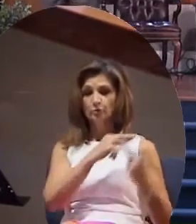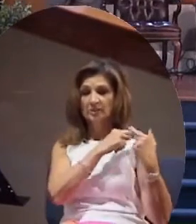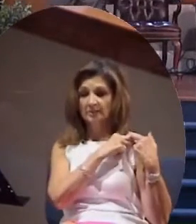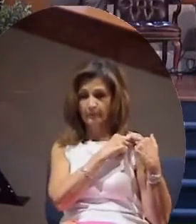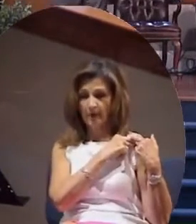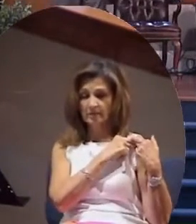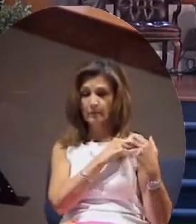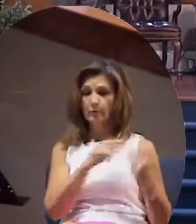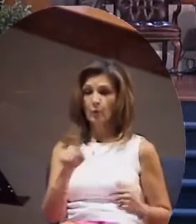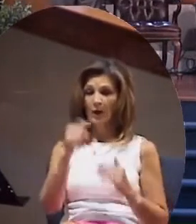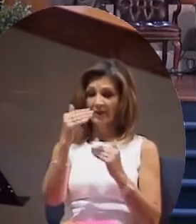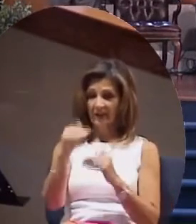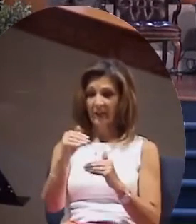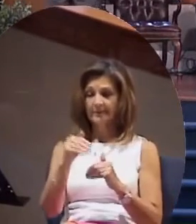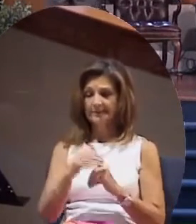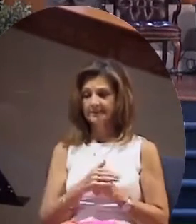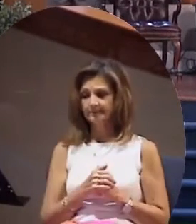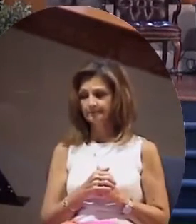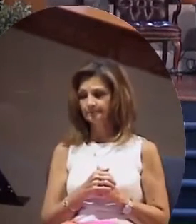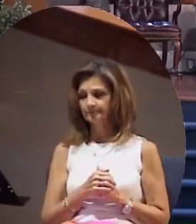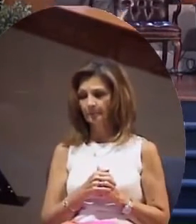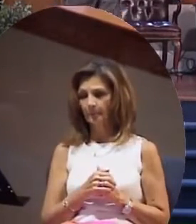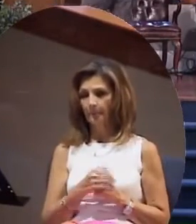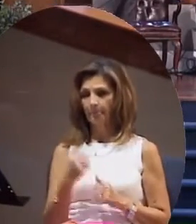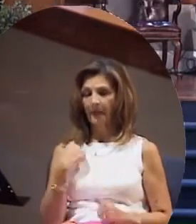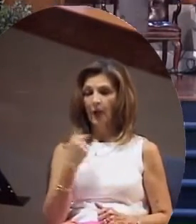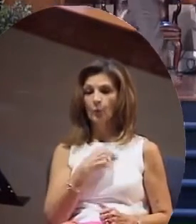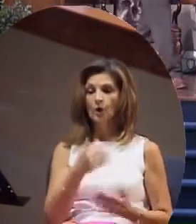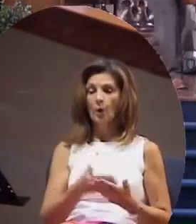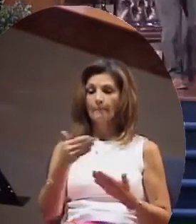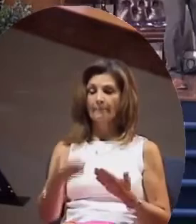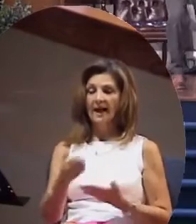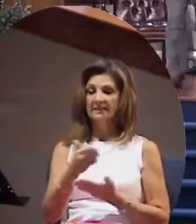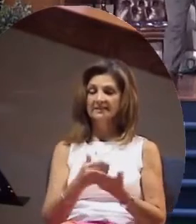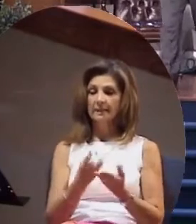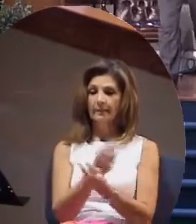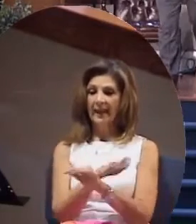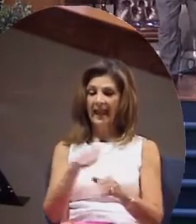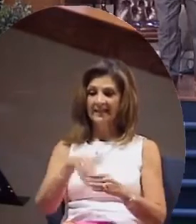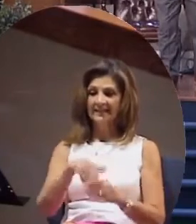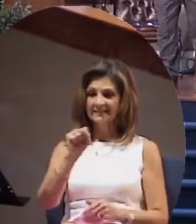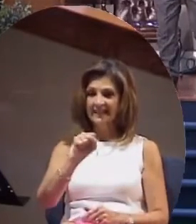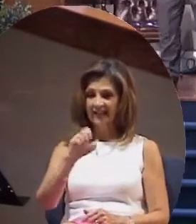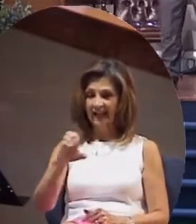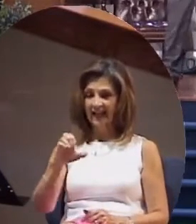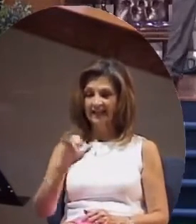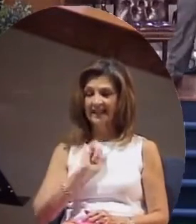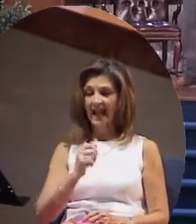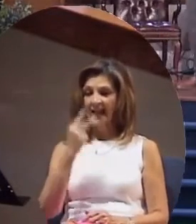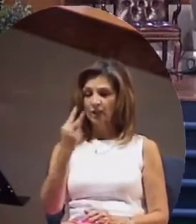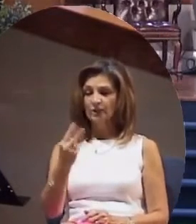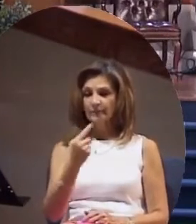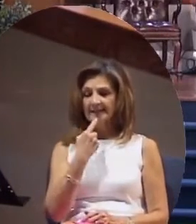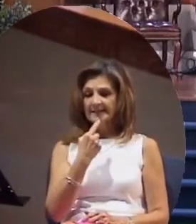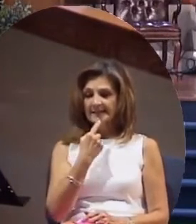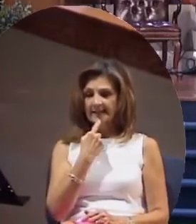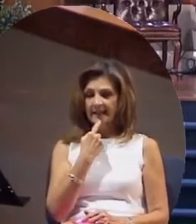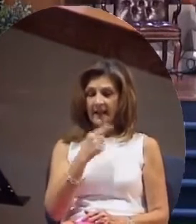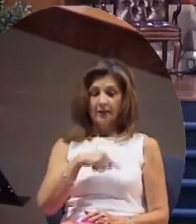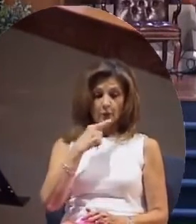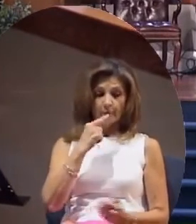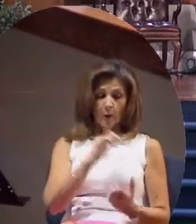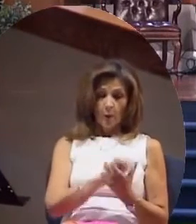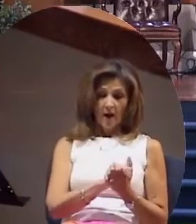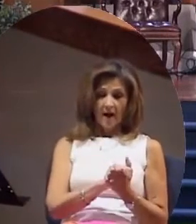where the lines are. Real quickly, we was going to buy some property in South Carolina. I looked up this for sale sign. I said, boy, I told my wife, I